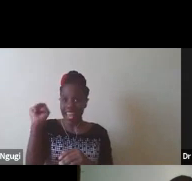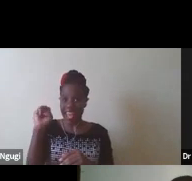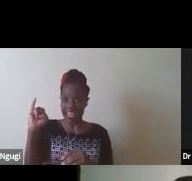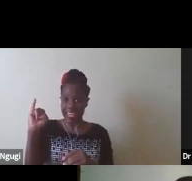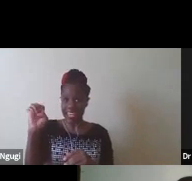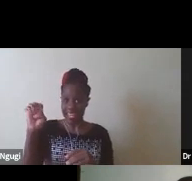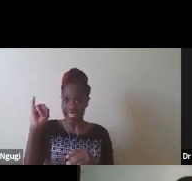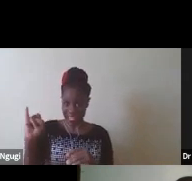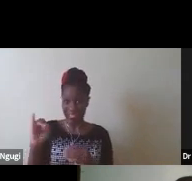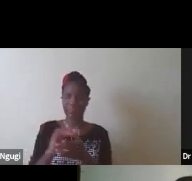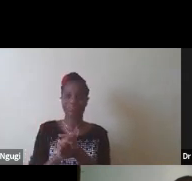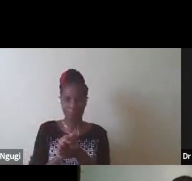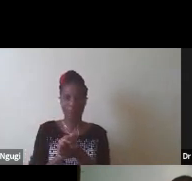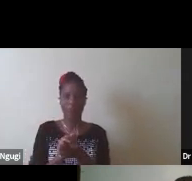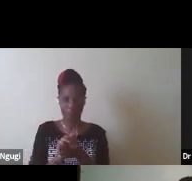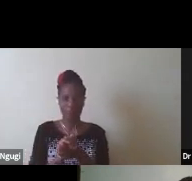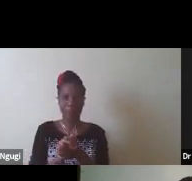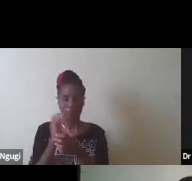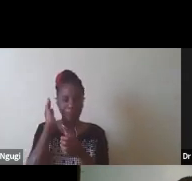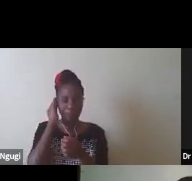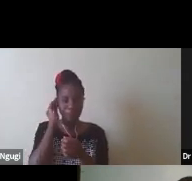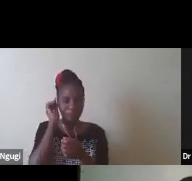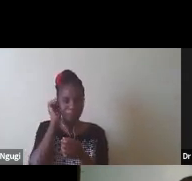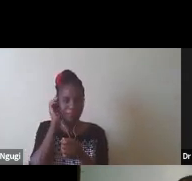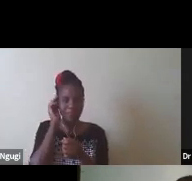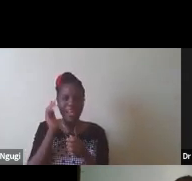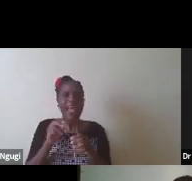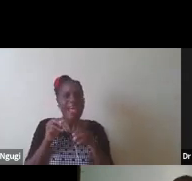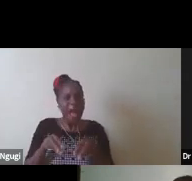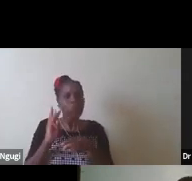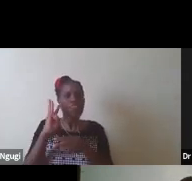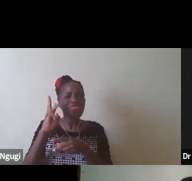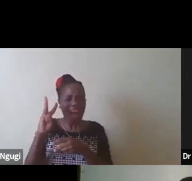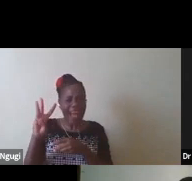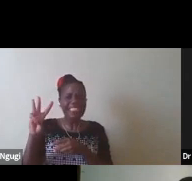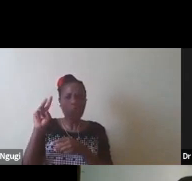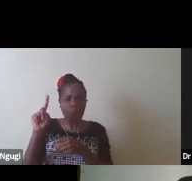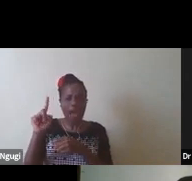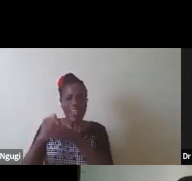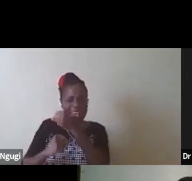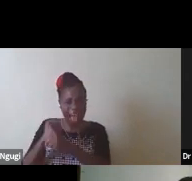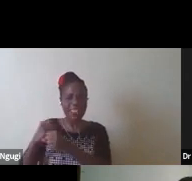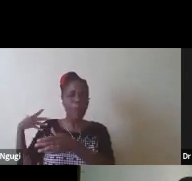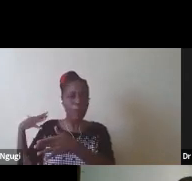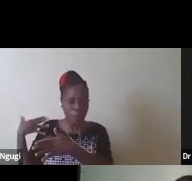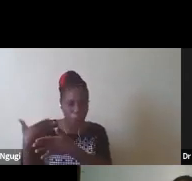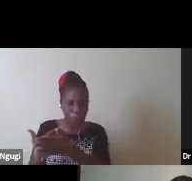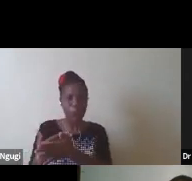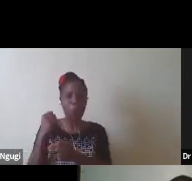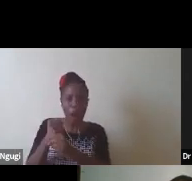question. Now, you've had almost 31 years in mental health, with 15 years being